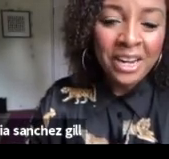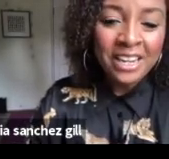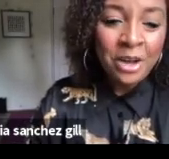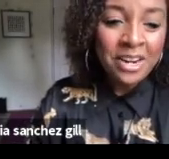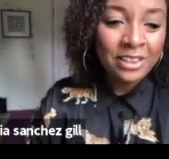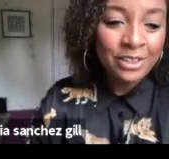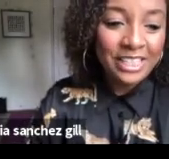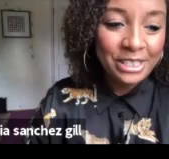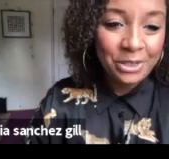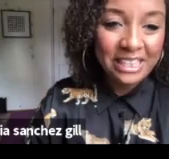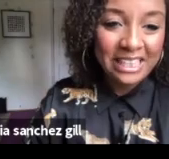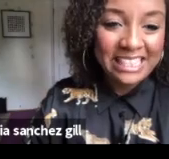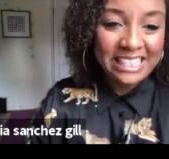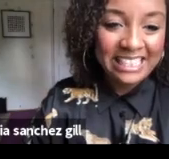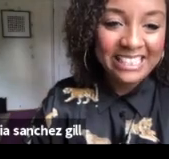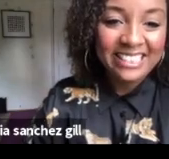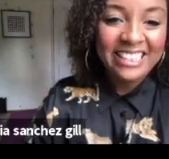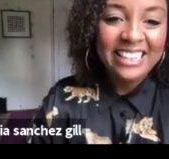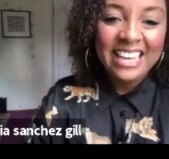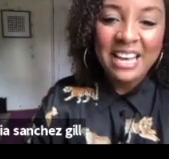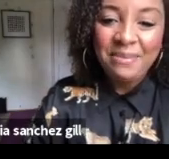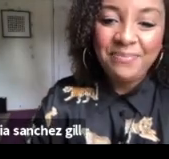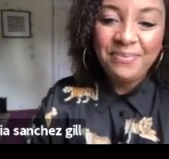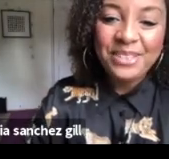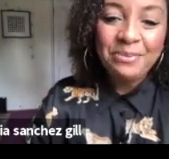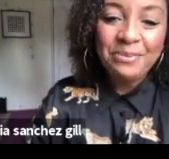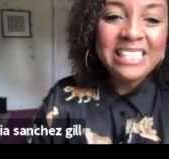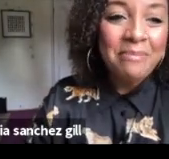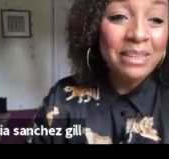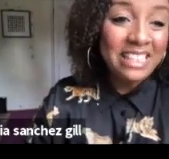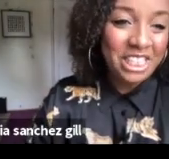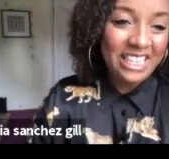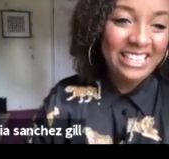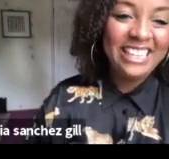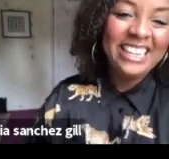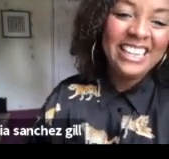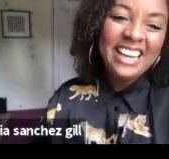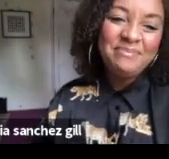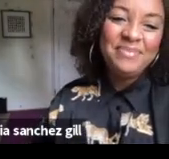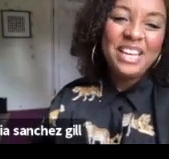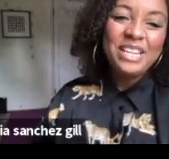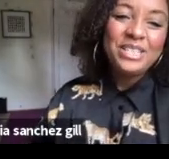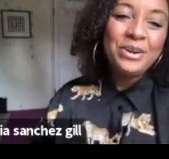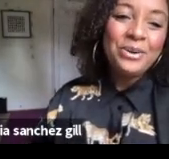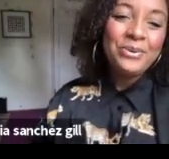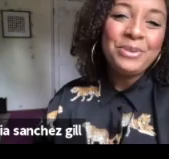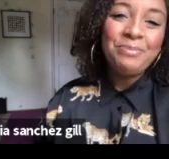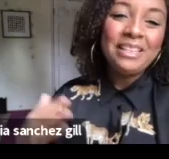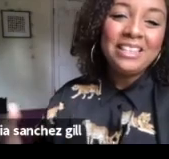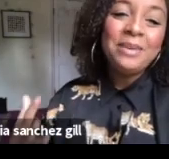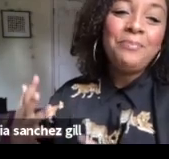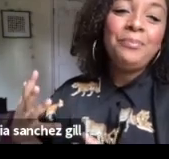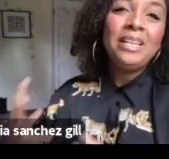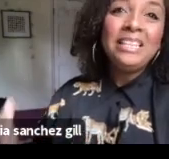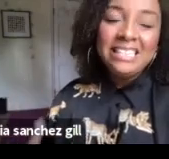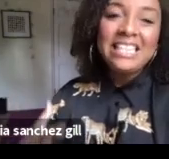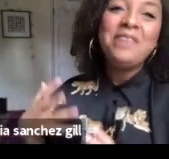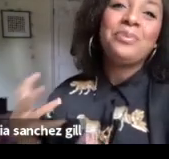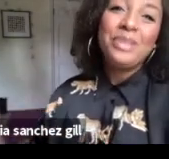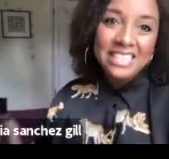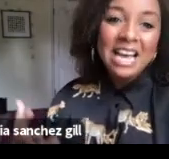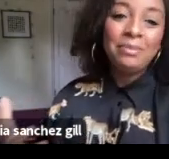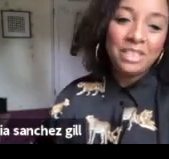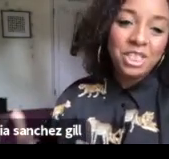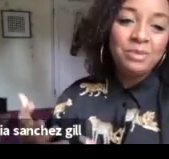So we're gonna go on a little history lesson. So what is abolition? So the police